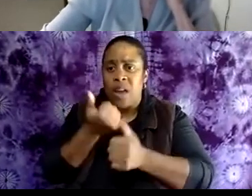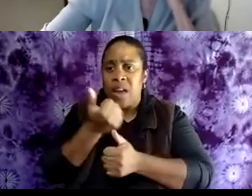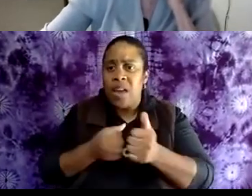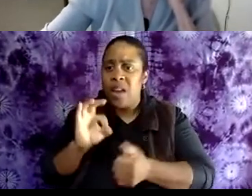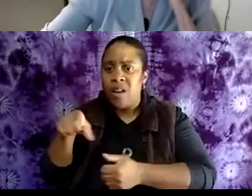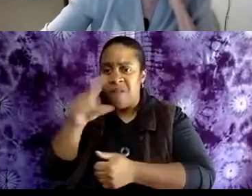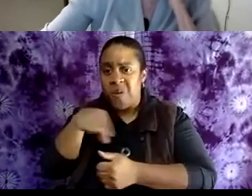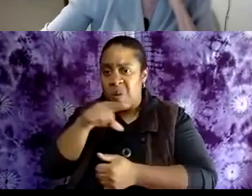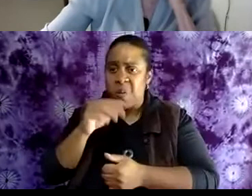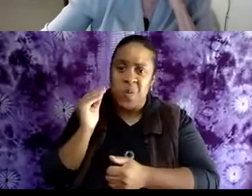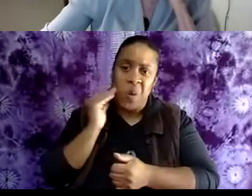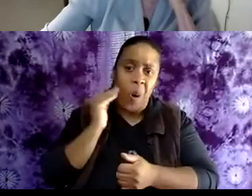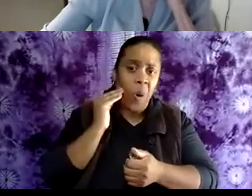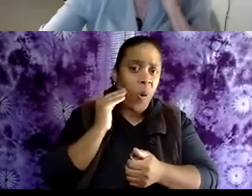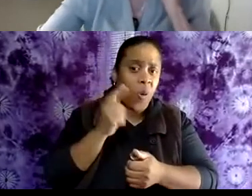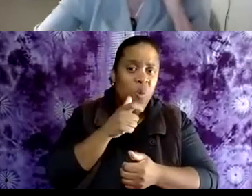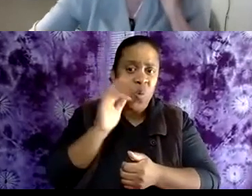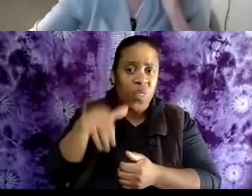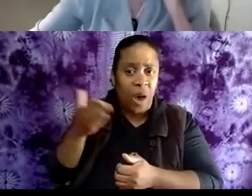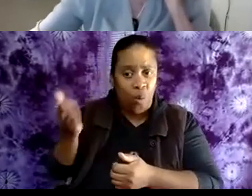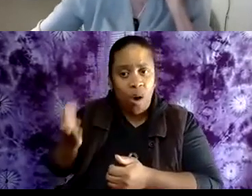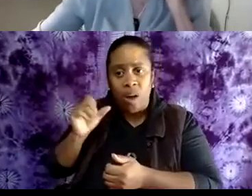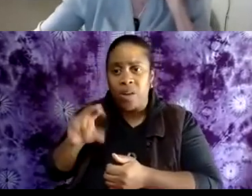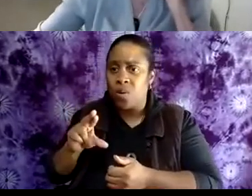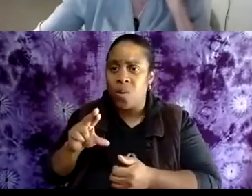that was, or or